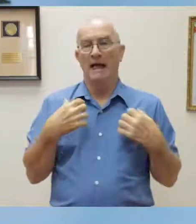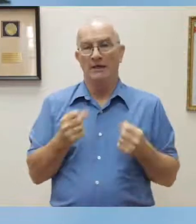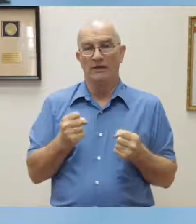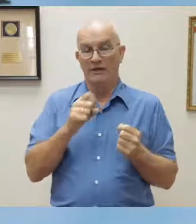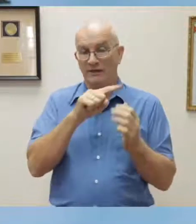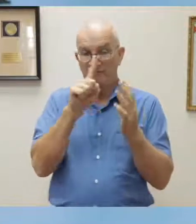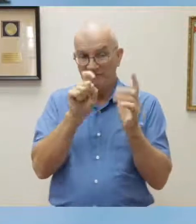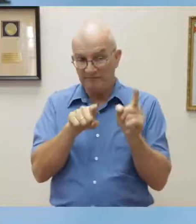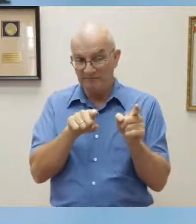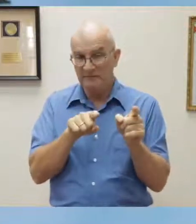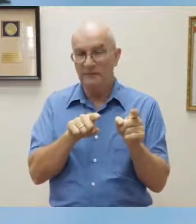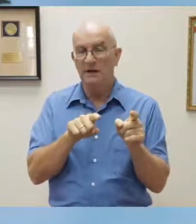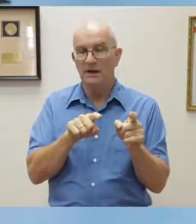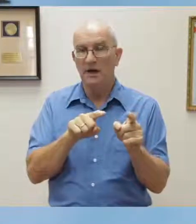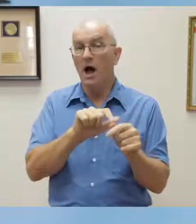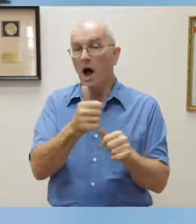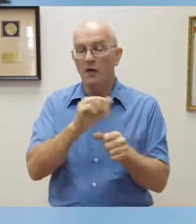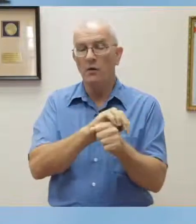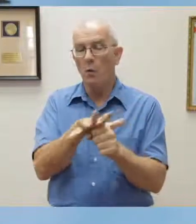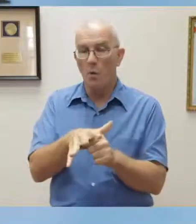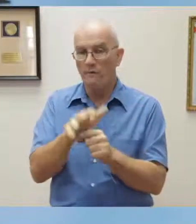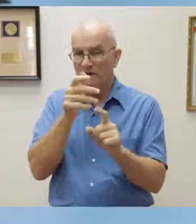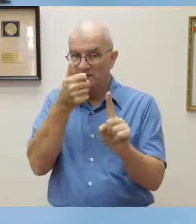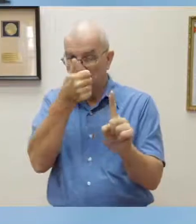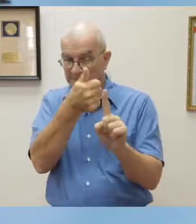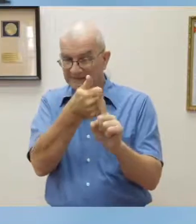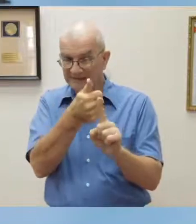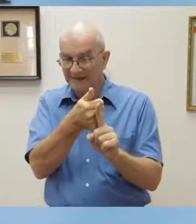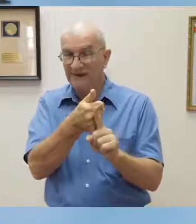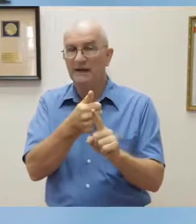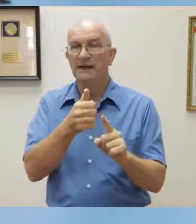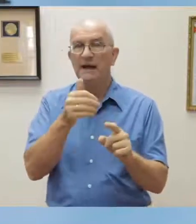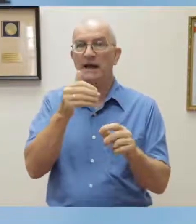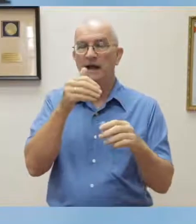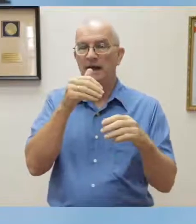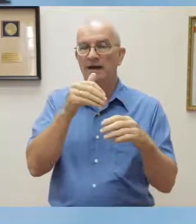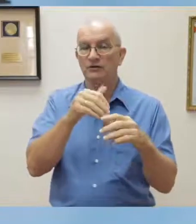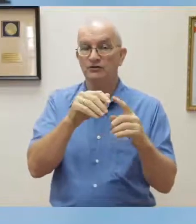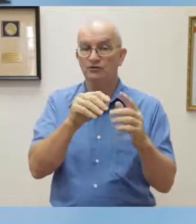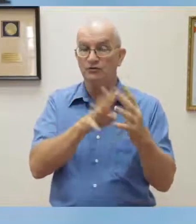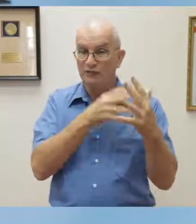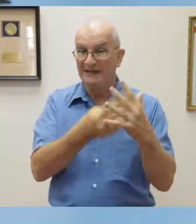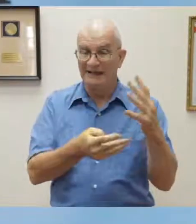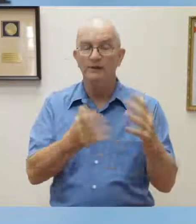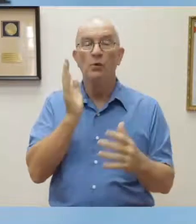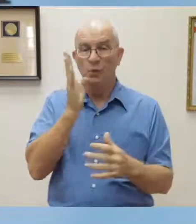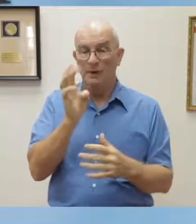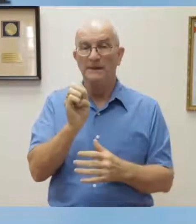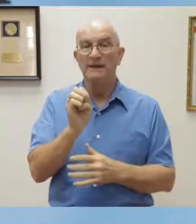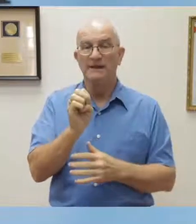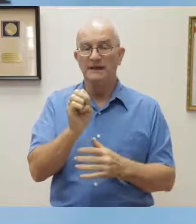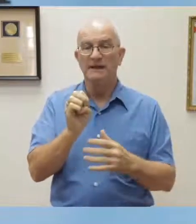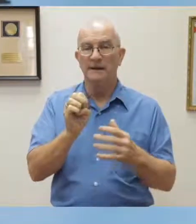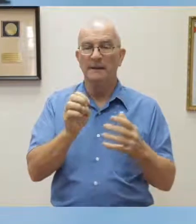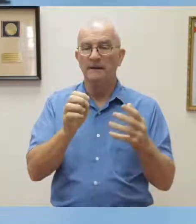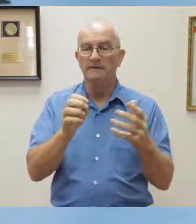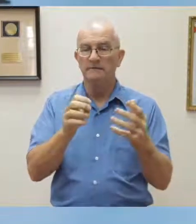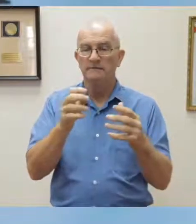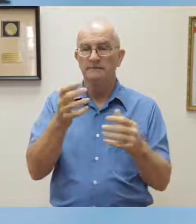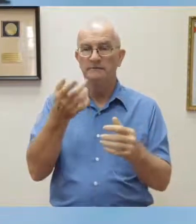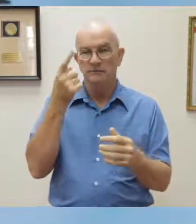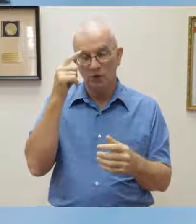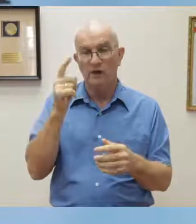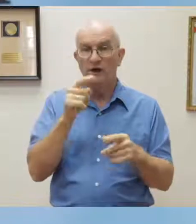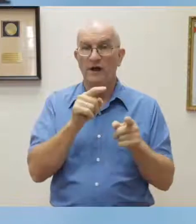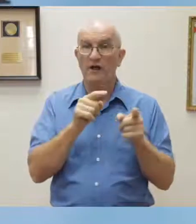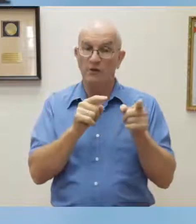screenings will be applied in accordance with IATA's guidelines. Travelers should provide proof